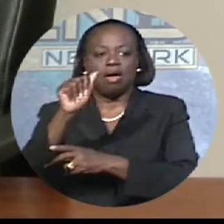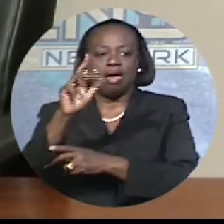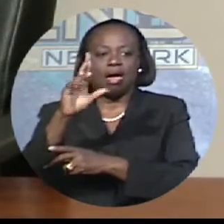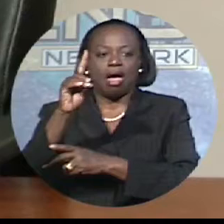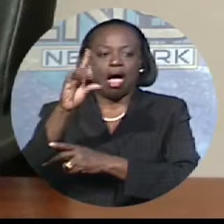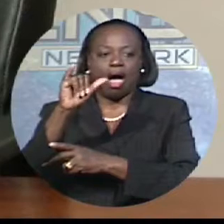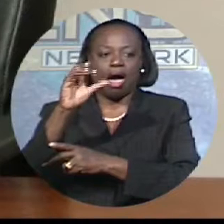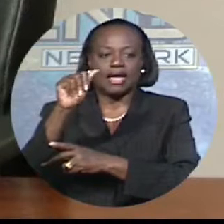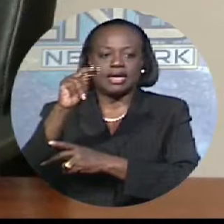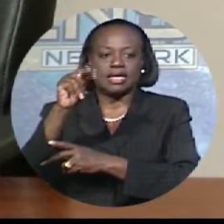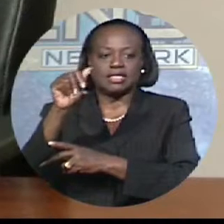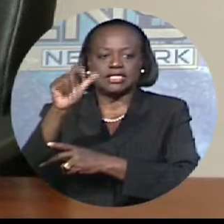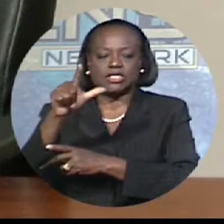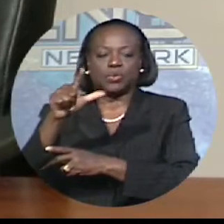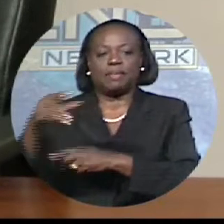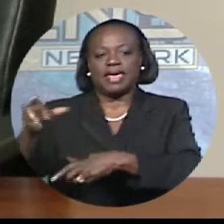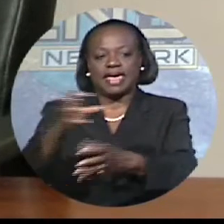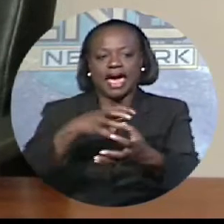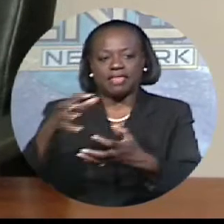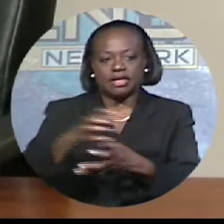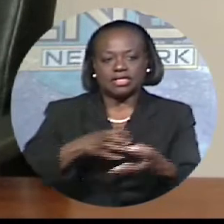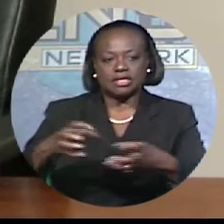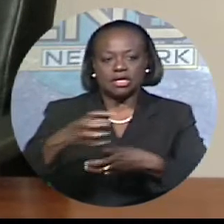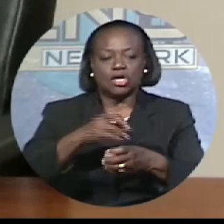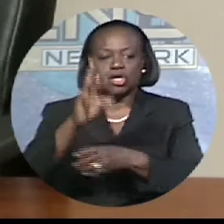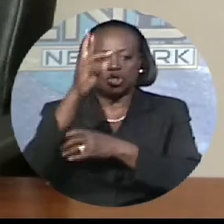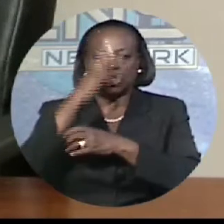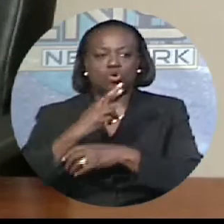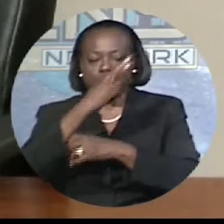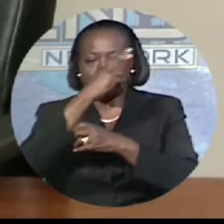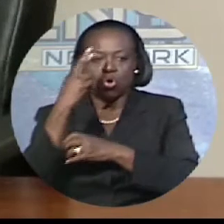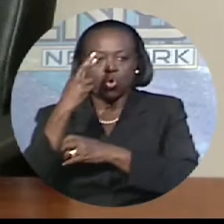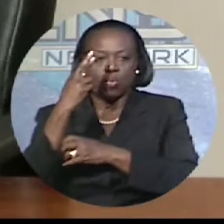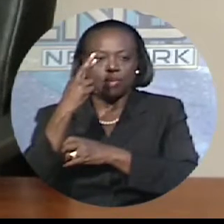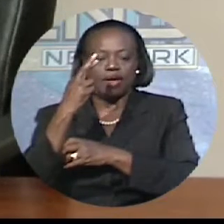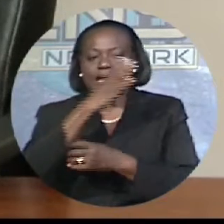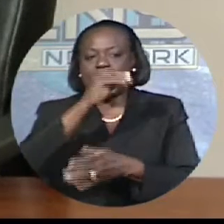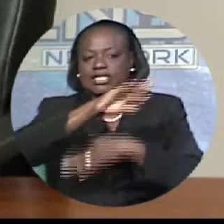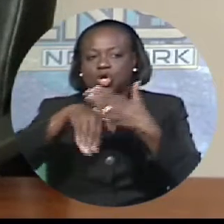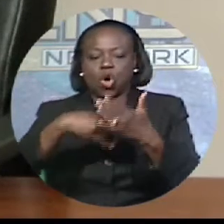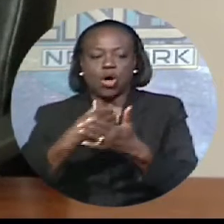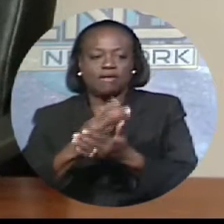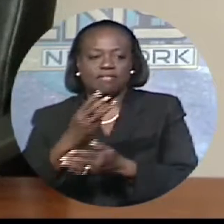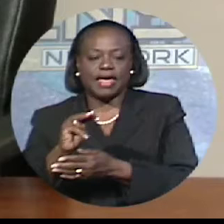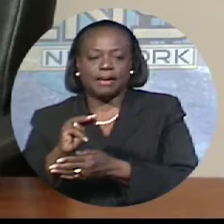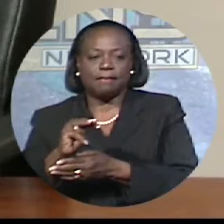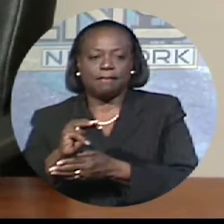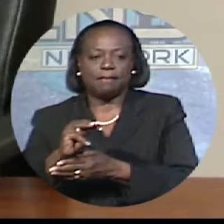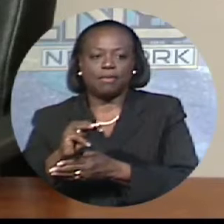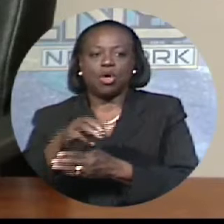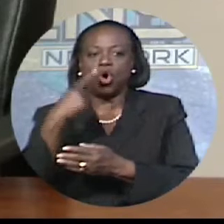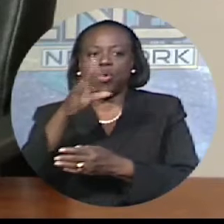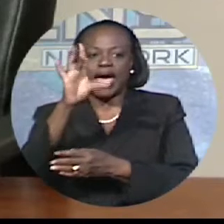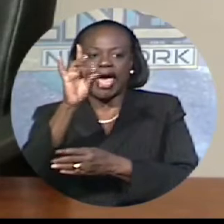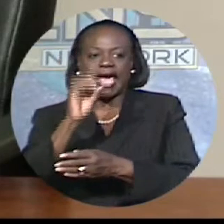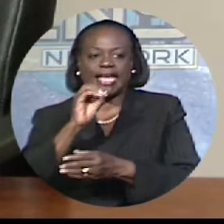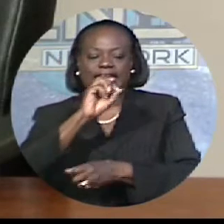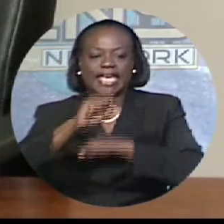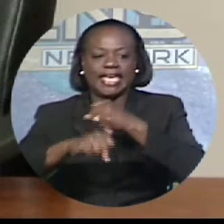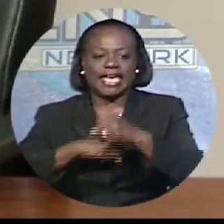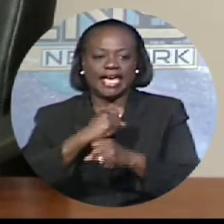gathered to Rome, and all those who are eligible electors, that is, the members of the College of Cardinals beneath the age of 80, will go